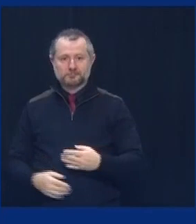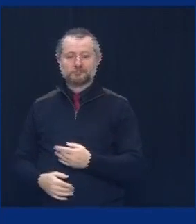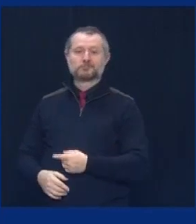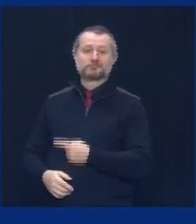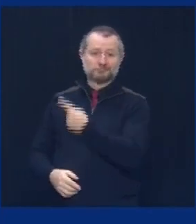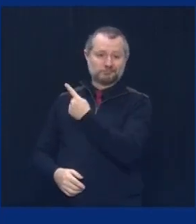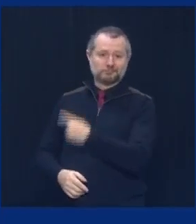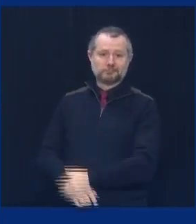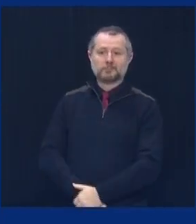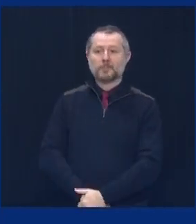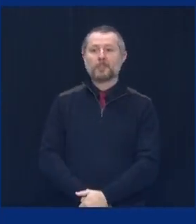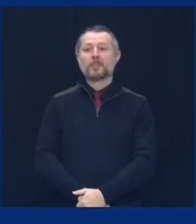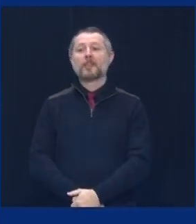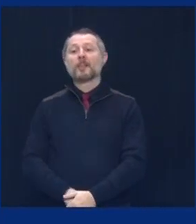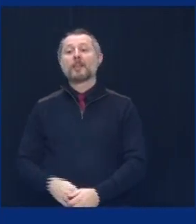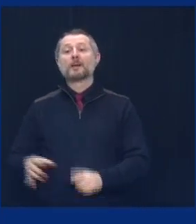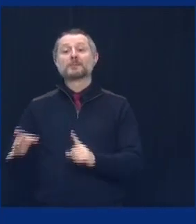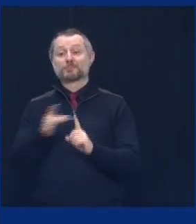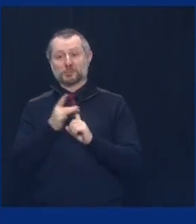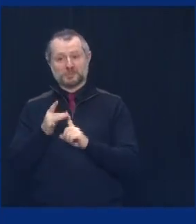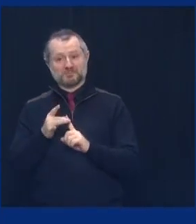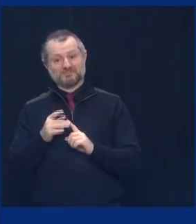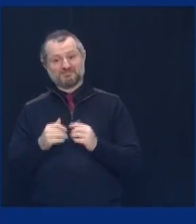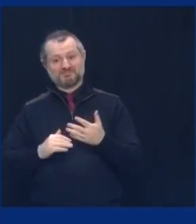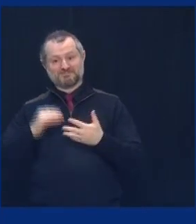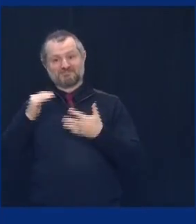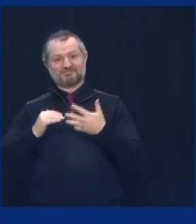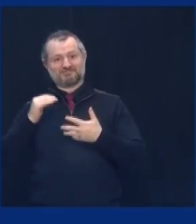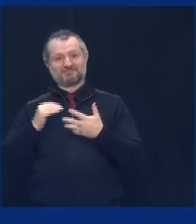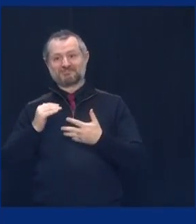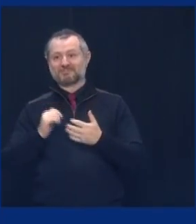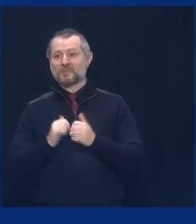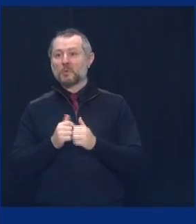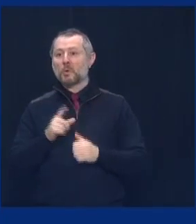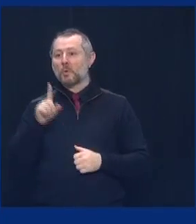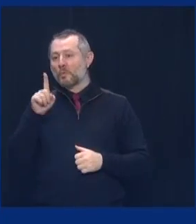areas of spread, right? That's